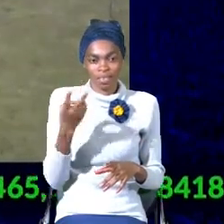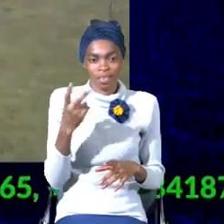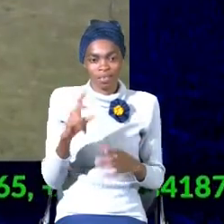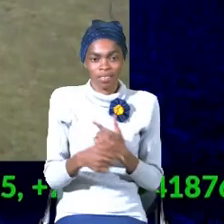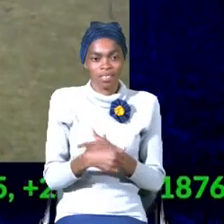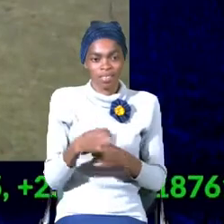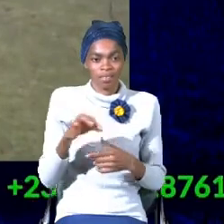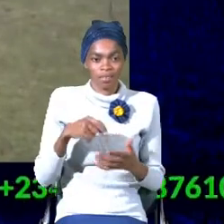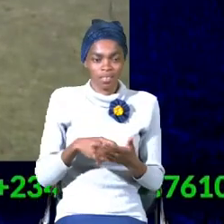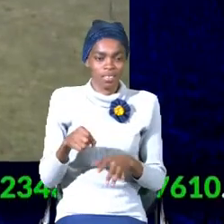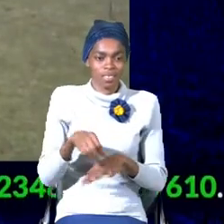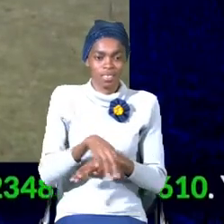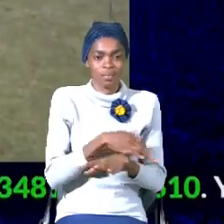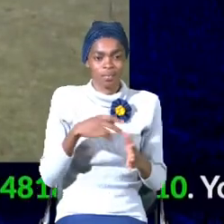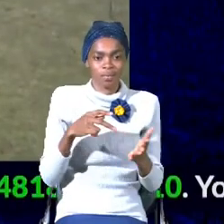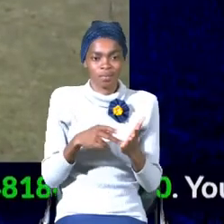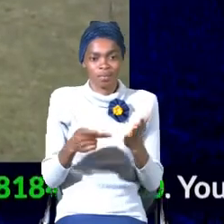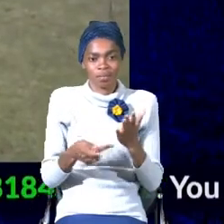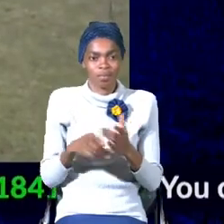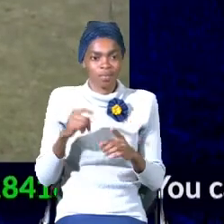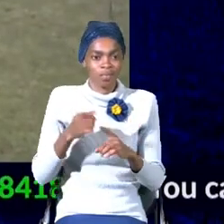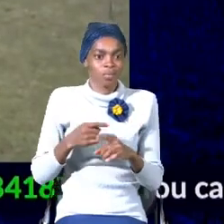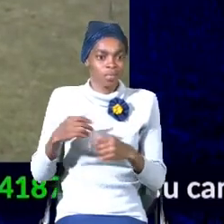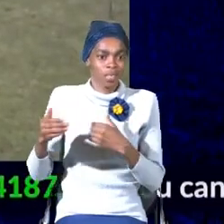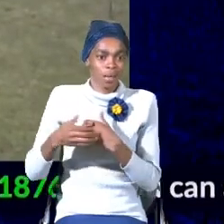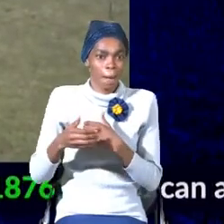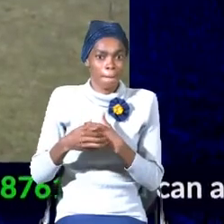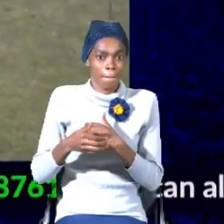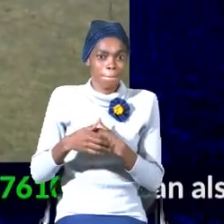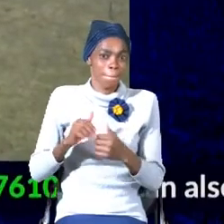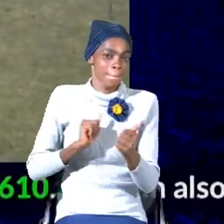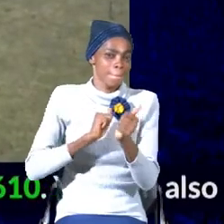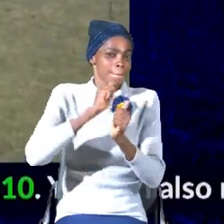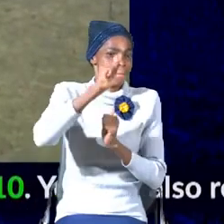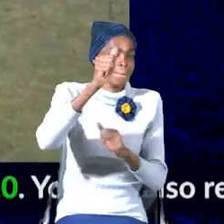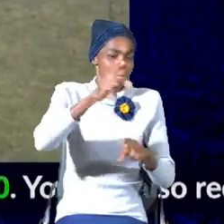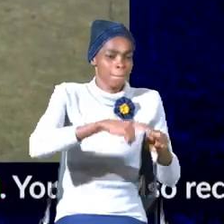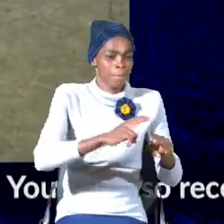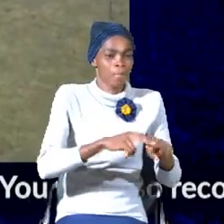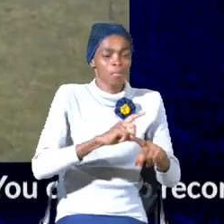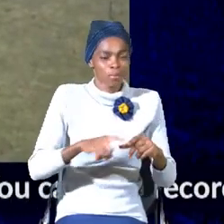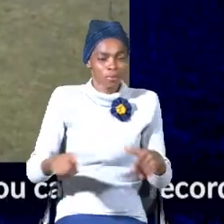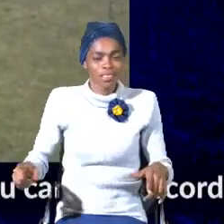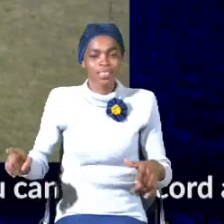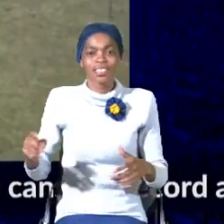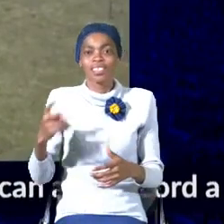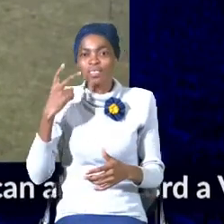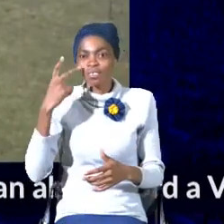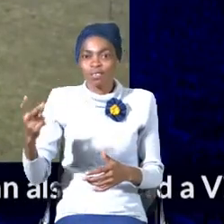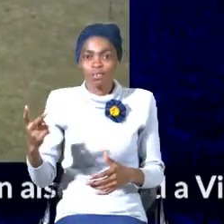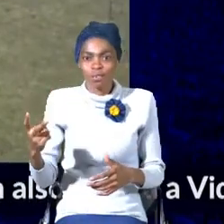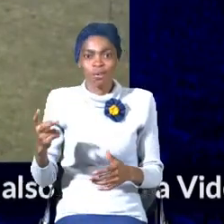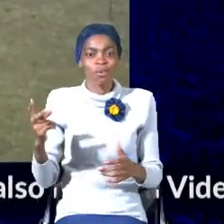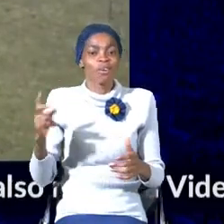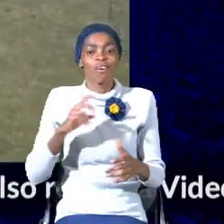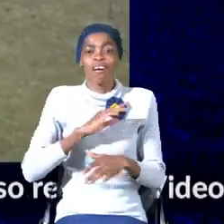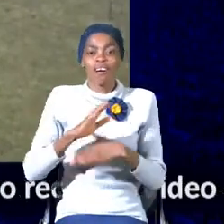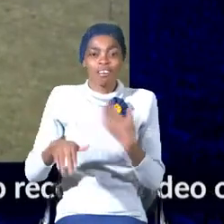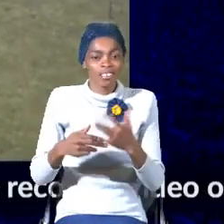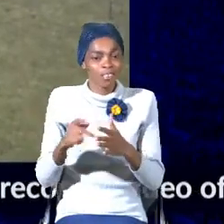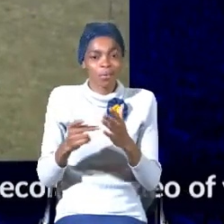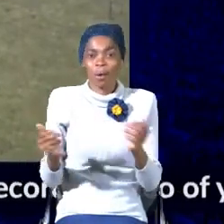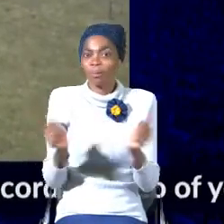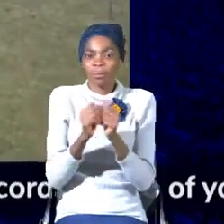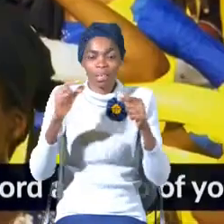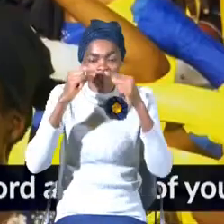and to the projector, I jotted from the beginning of the message to the end of the message without my glasses on. And tonight,